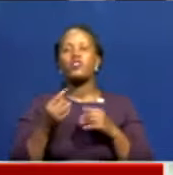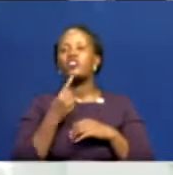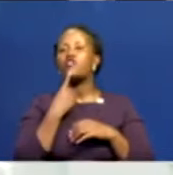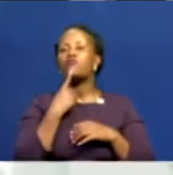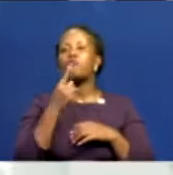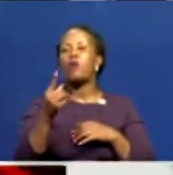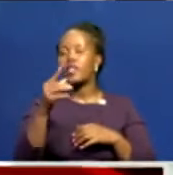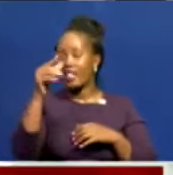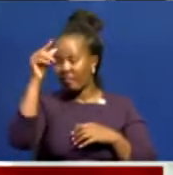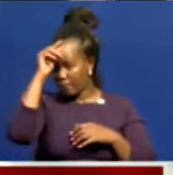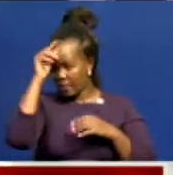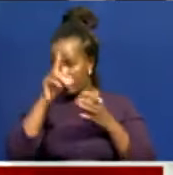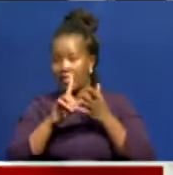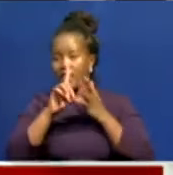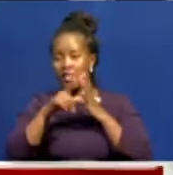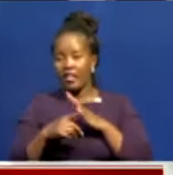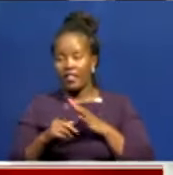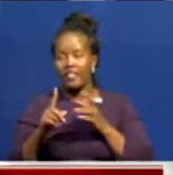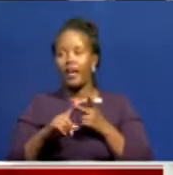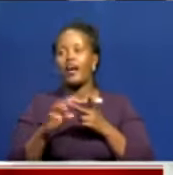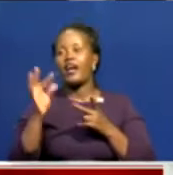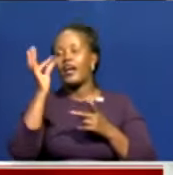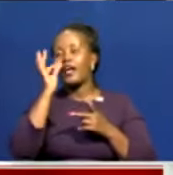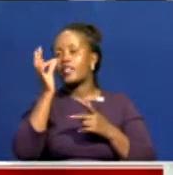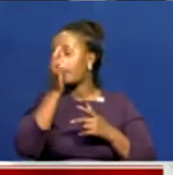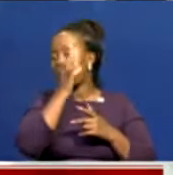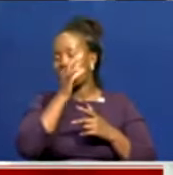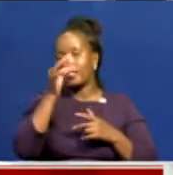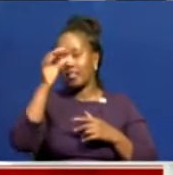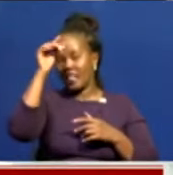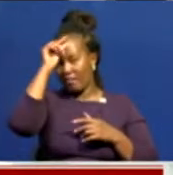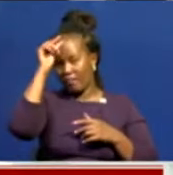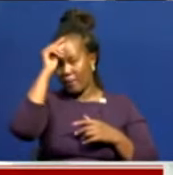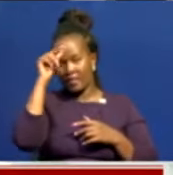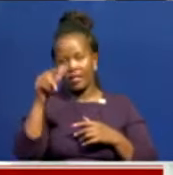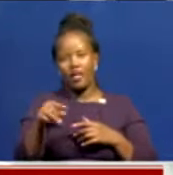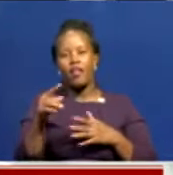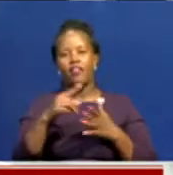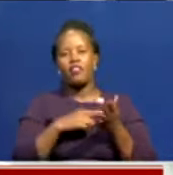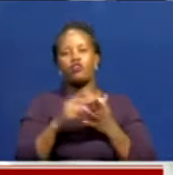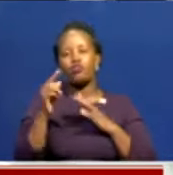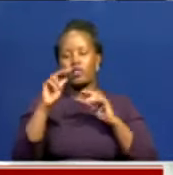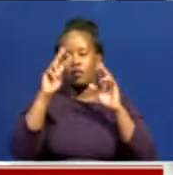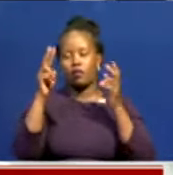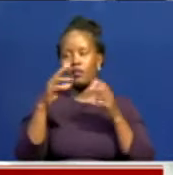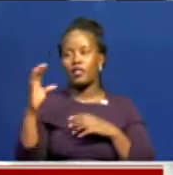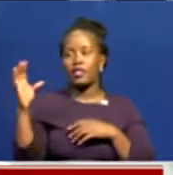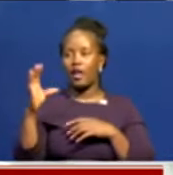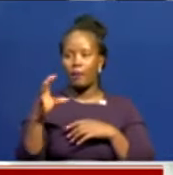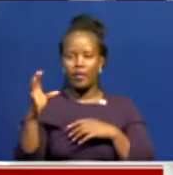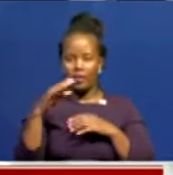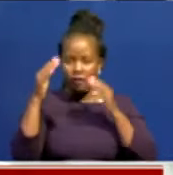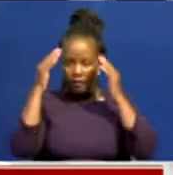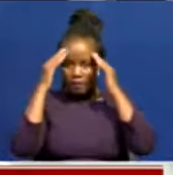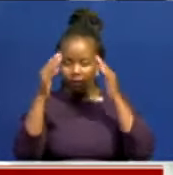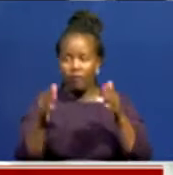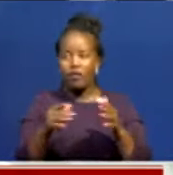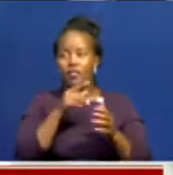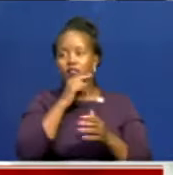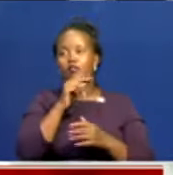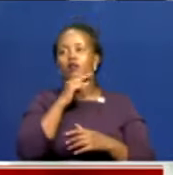administration and later on in President Mwai Kibaki's government. This week on the cabinet, we focus on